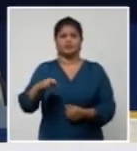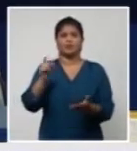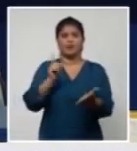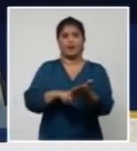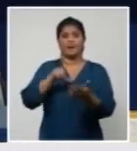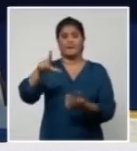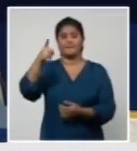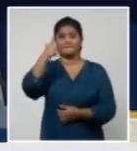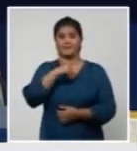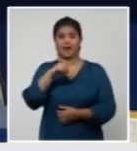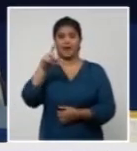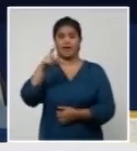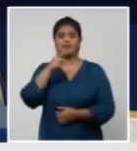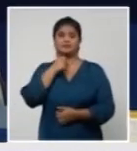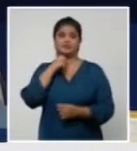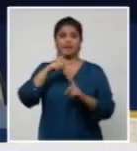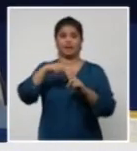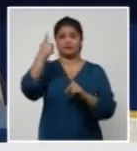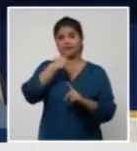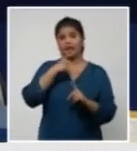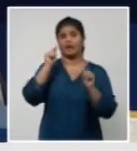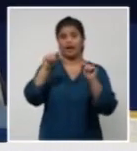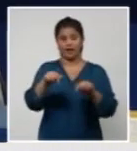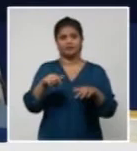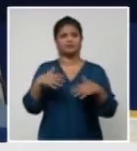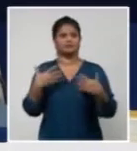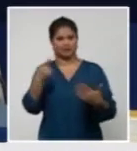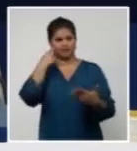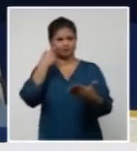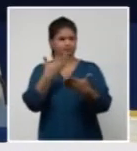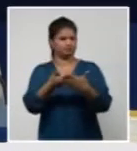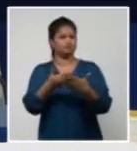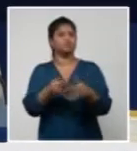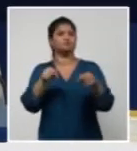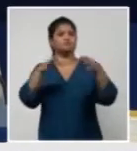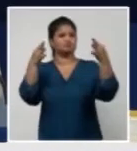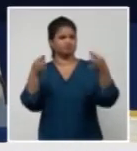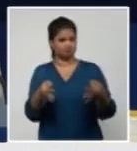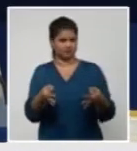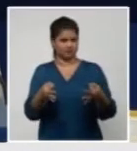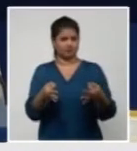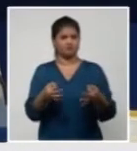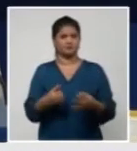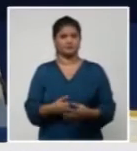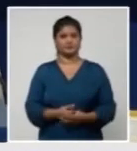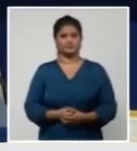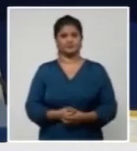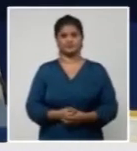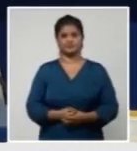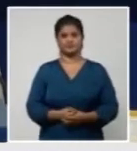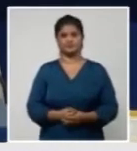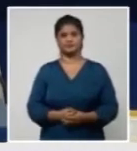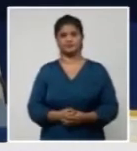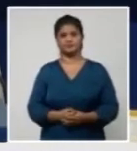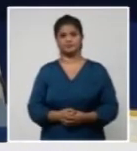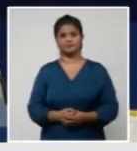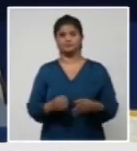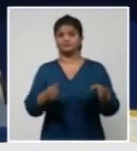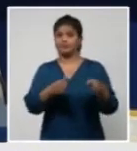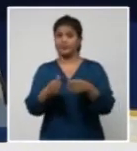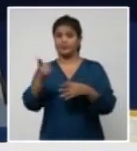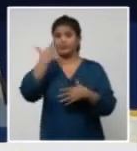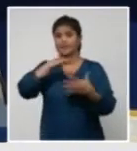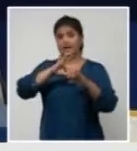infection linked to the case in Villa Clara is still being investigated. The 4 positive cases under the age of